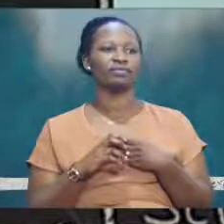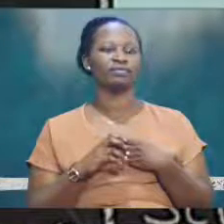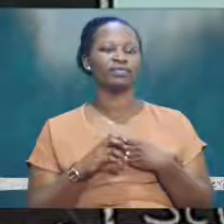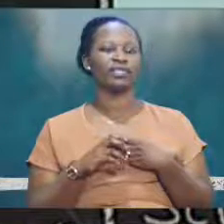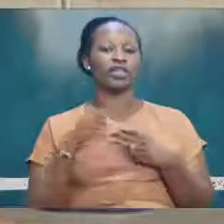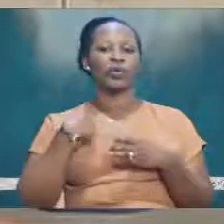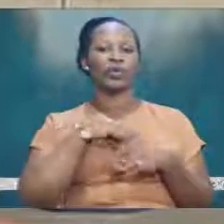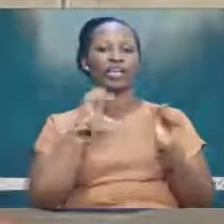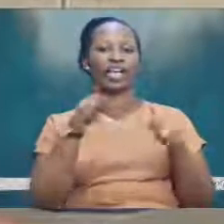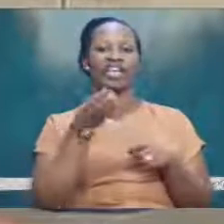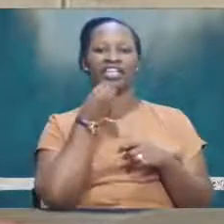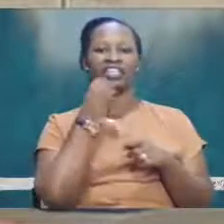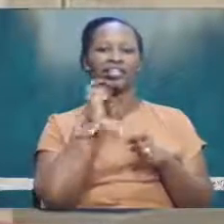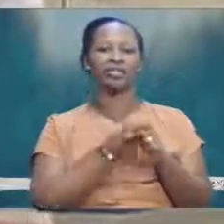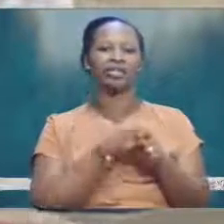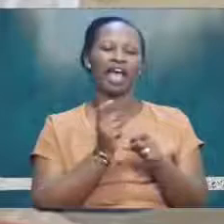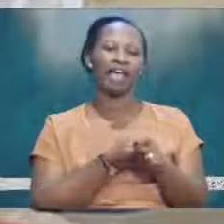also eat potatoes.